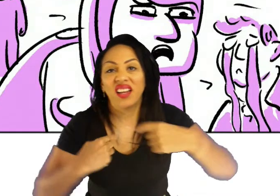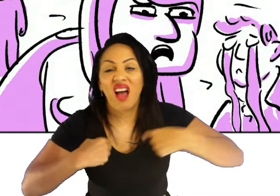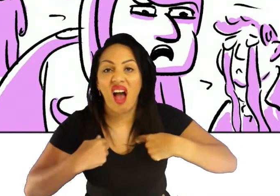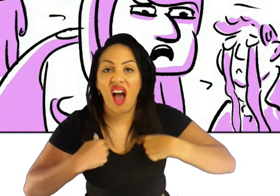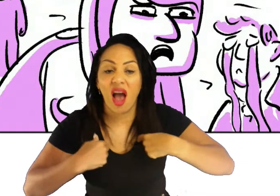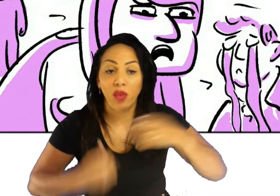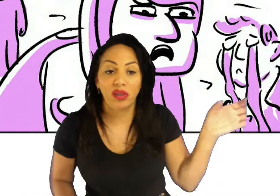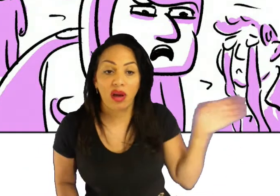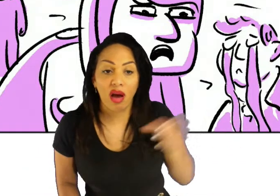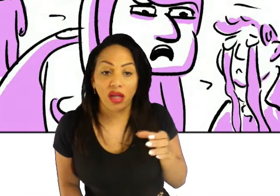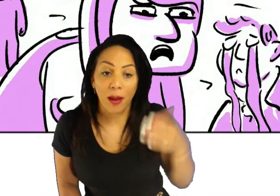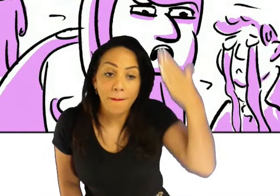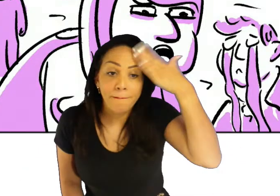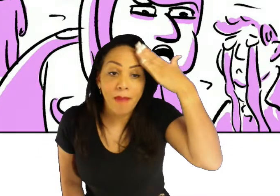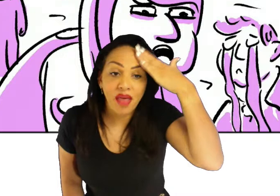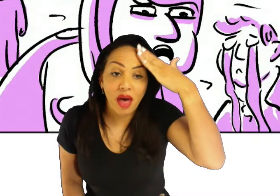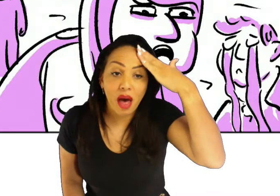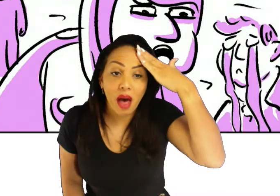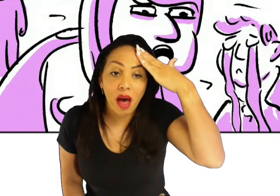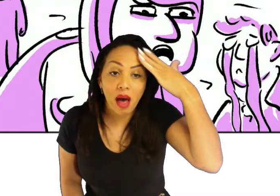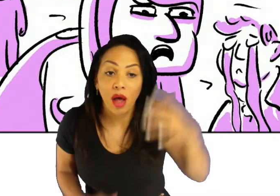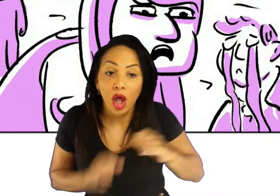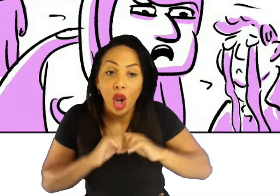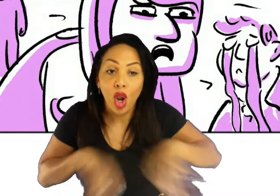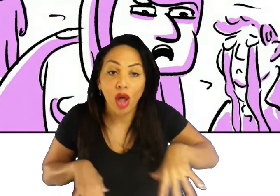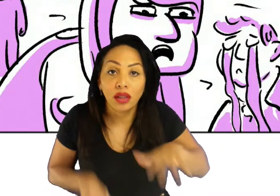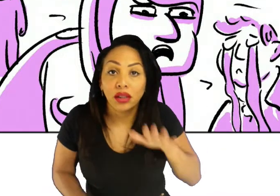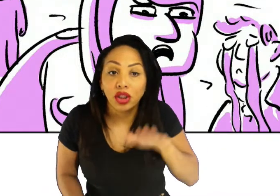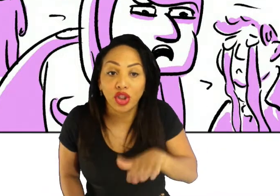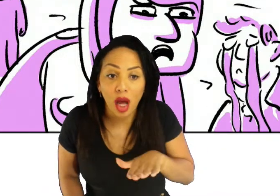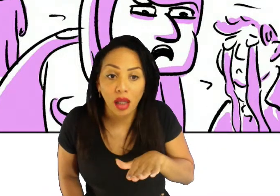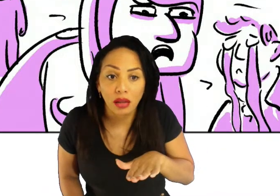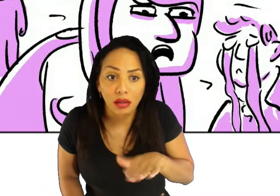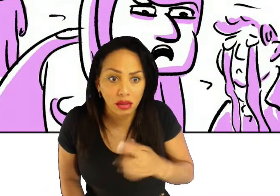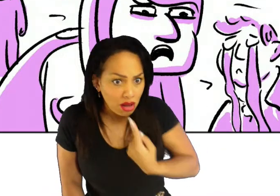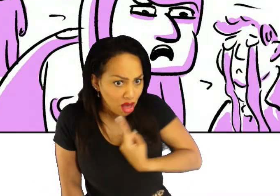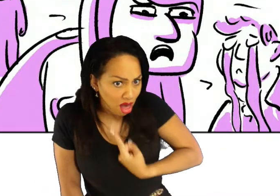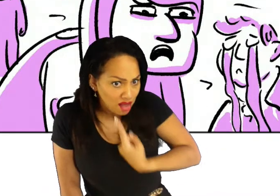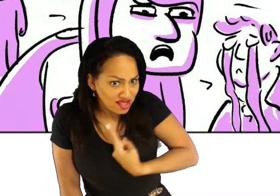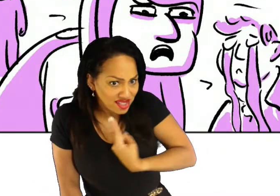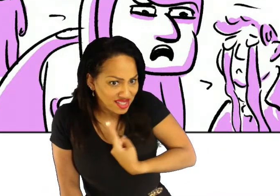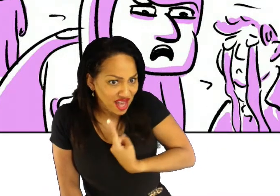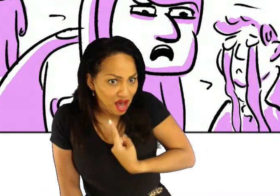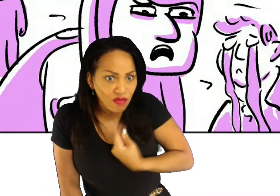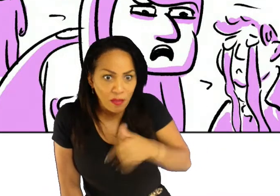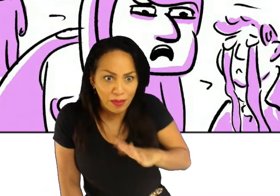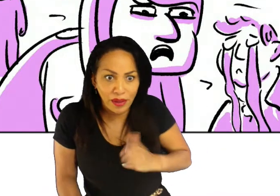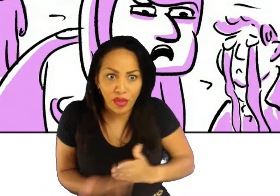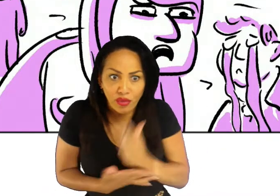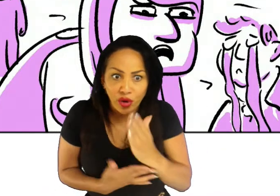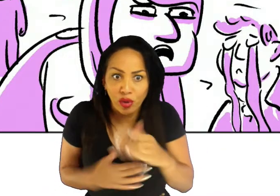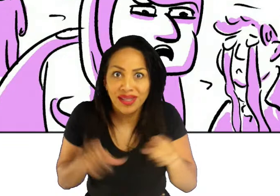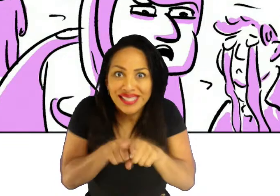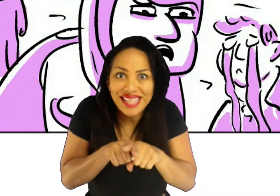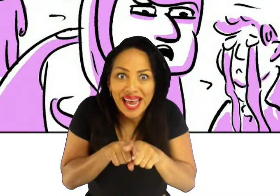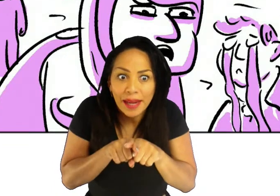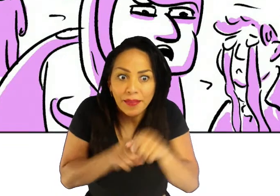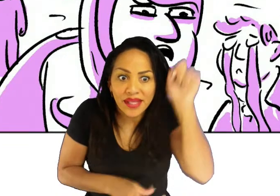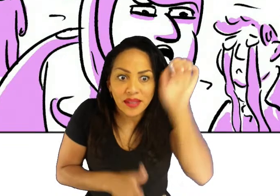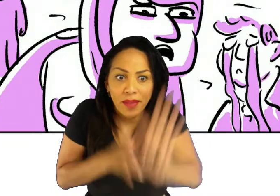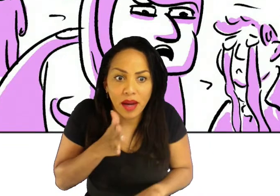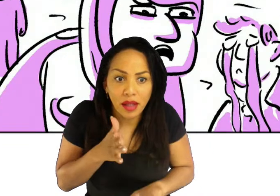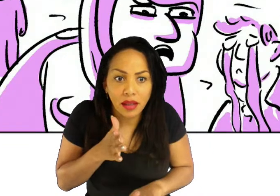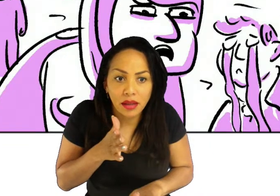just gone through a similar experience herself, and there was no understudy and no one to talk to about it, and it